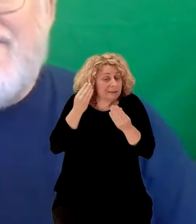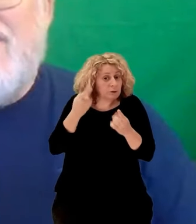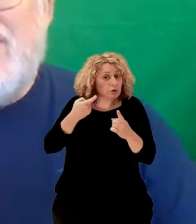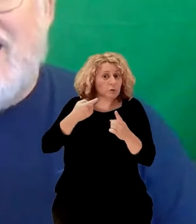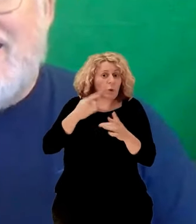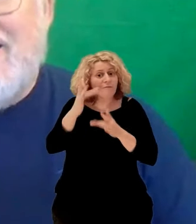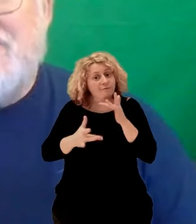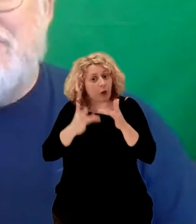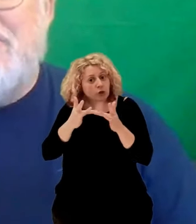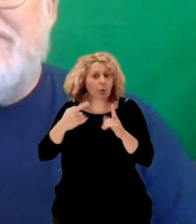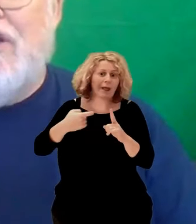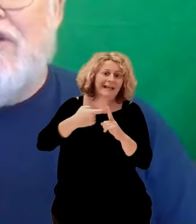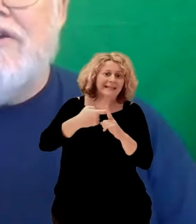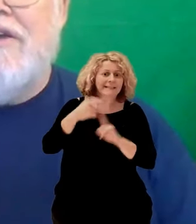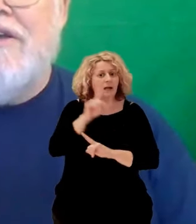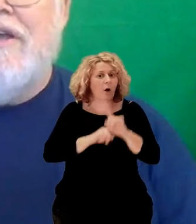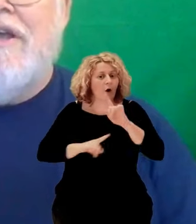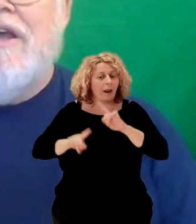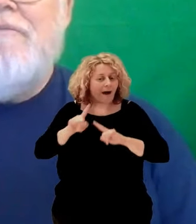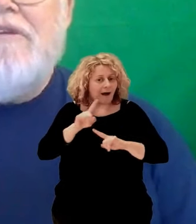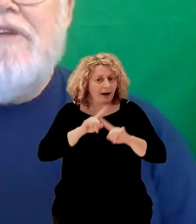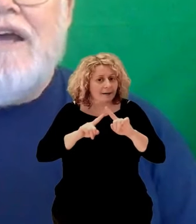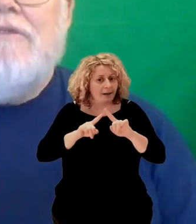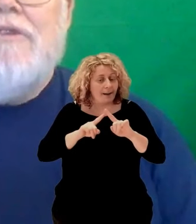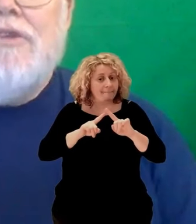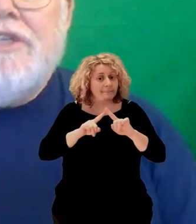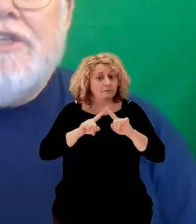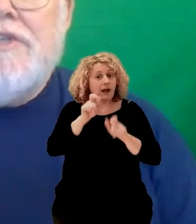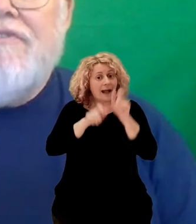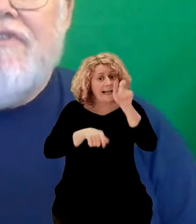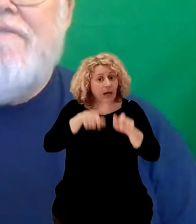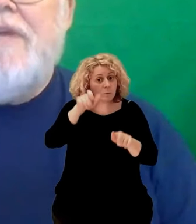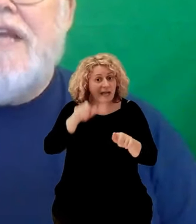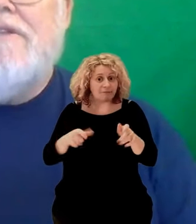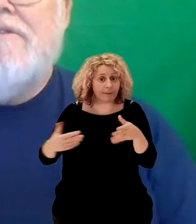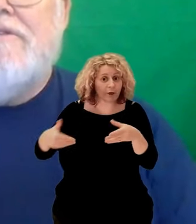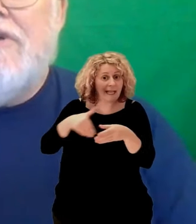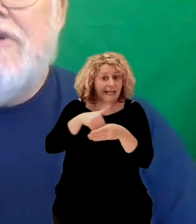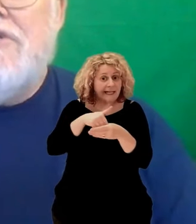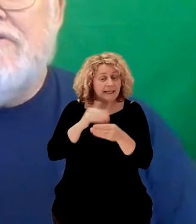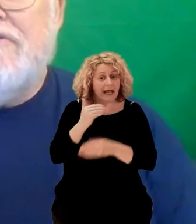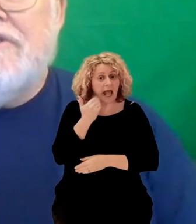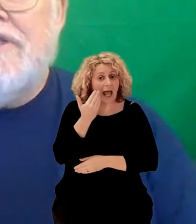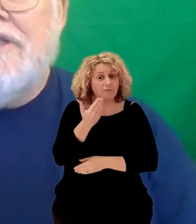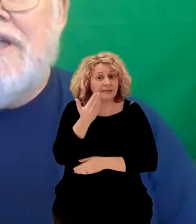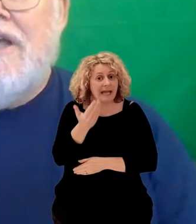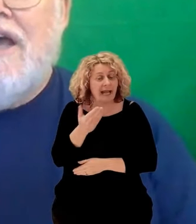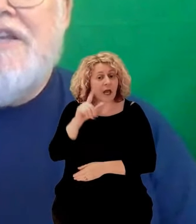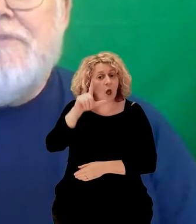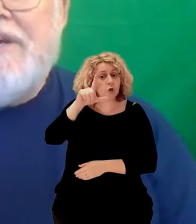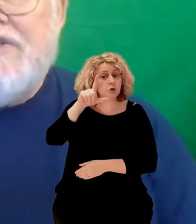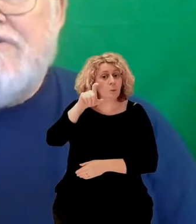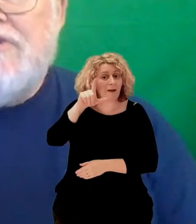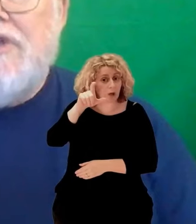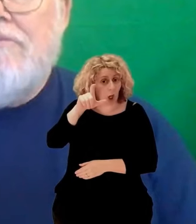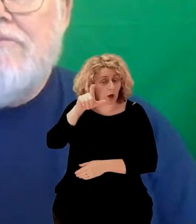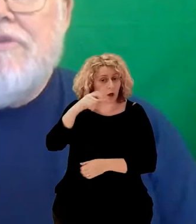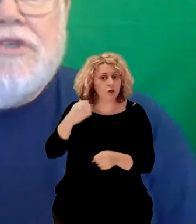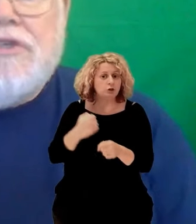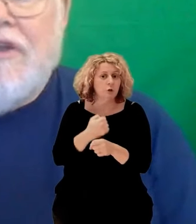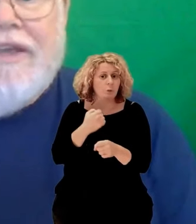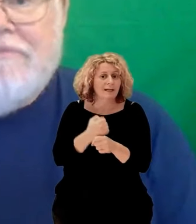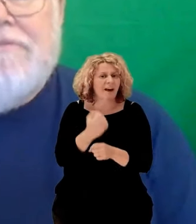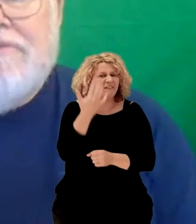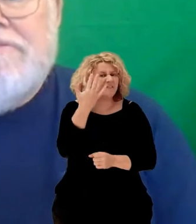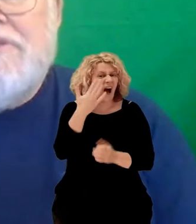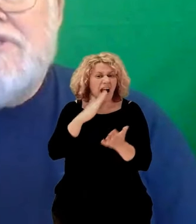In every day at 12 o'clock have been doing just a 5-minute devotional. And it's based on Psalms,